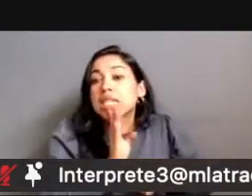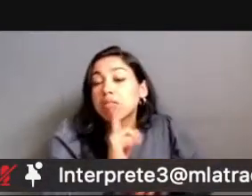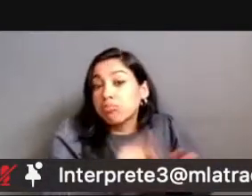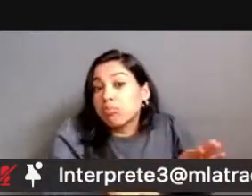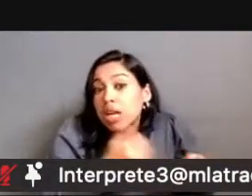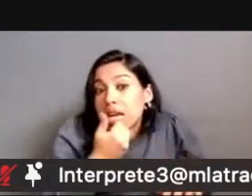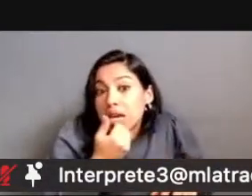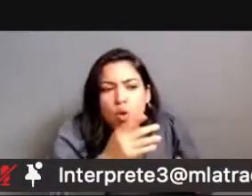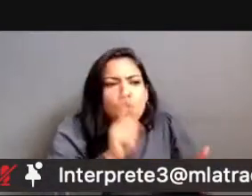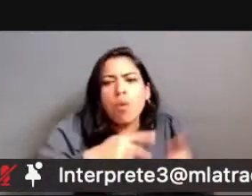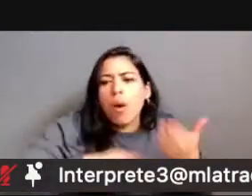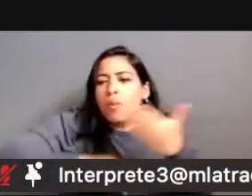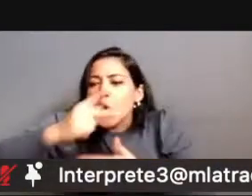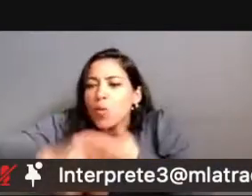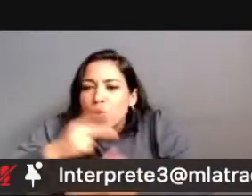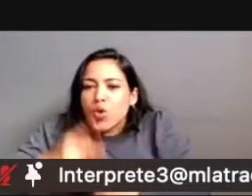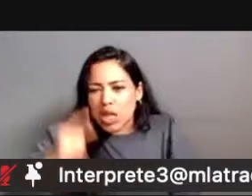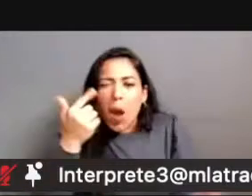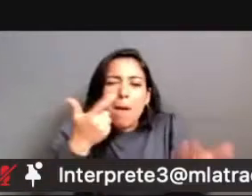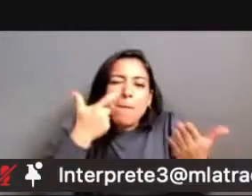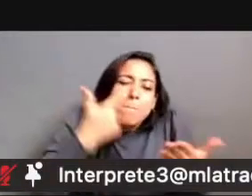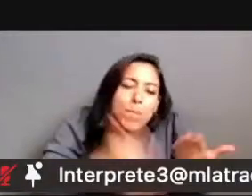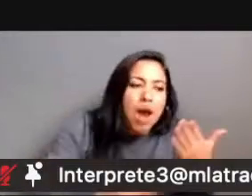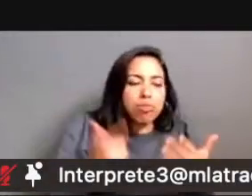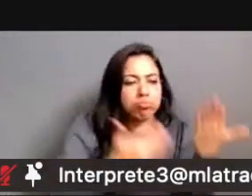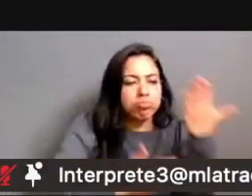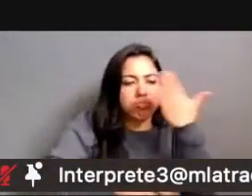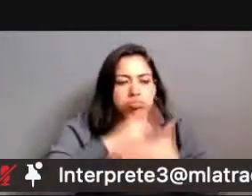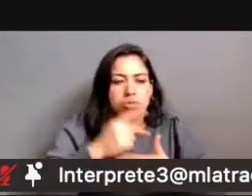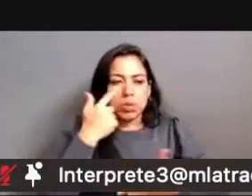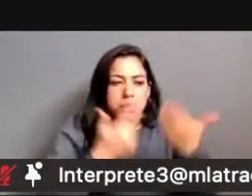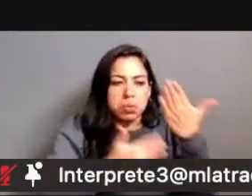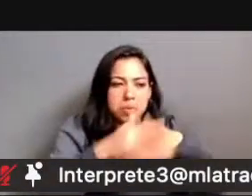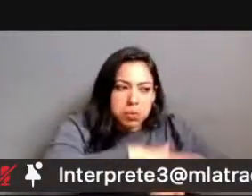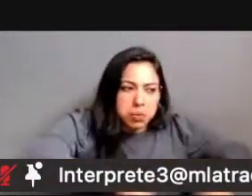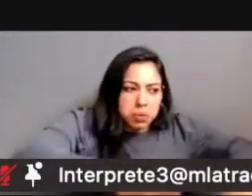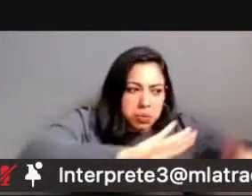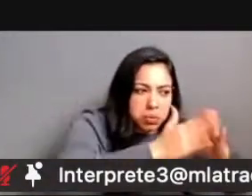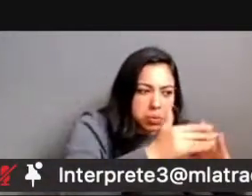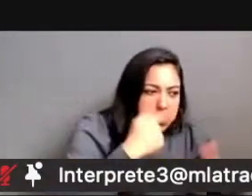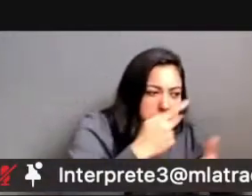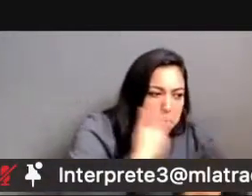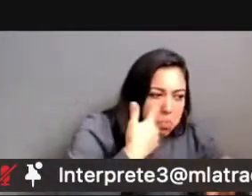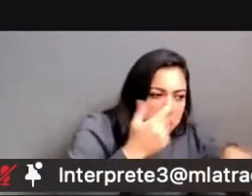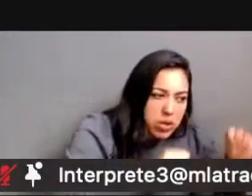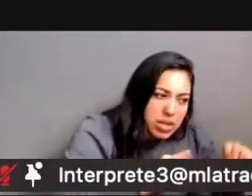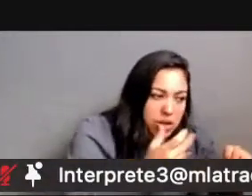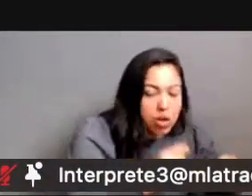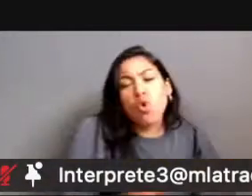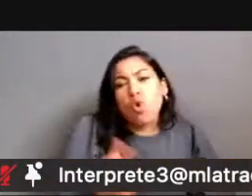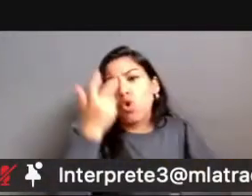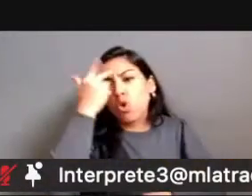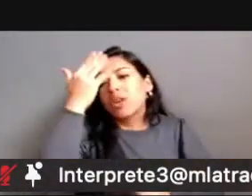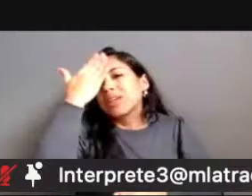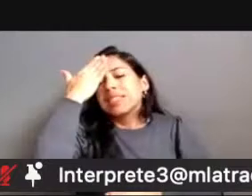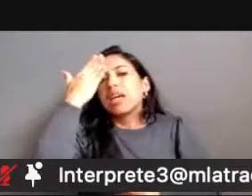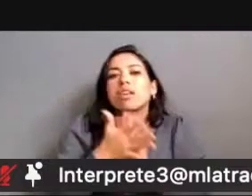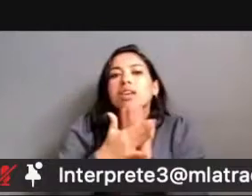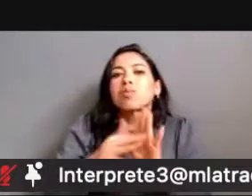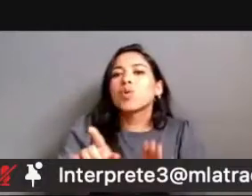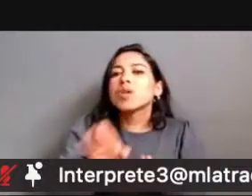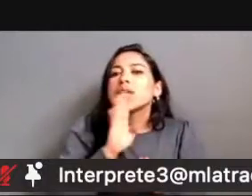the result of pilot projects that are done in the field. We do not doubt that the